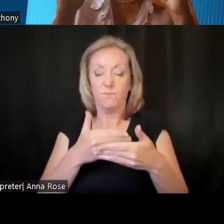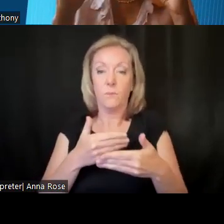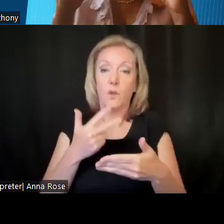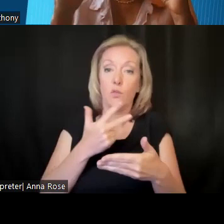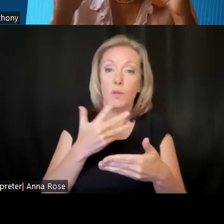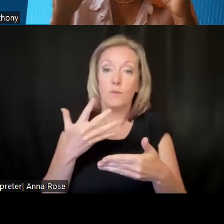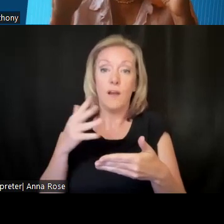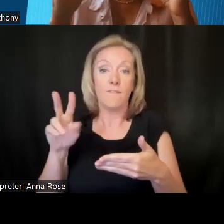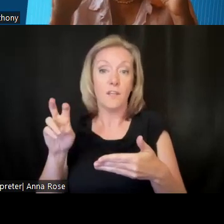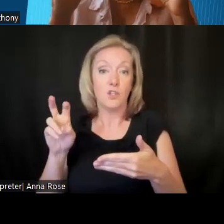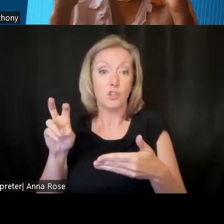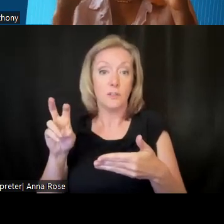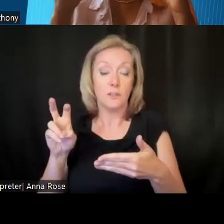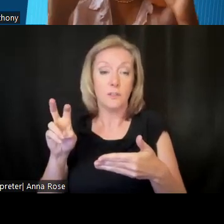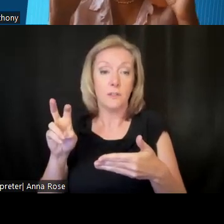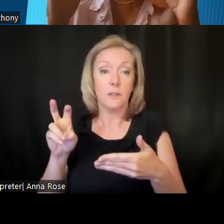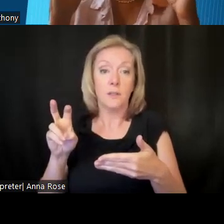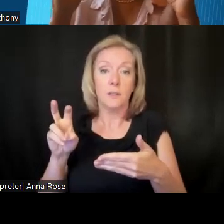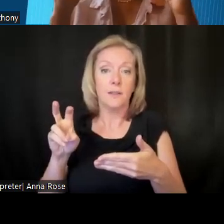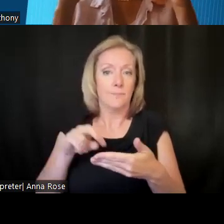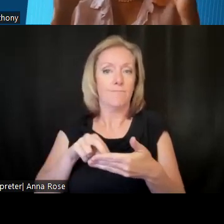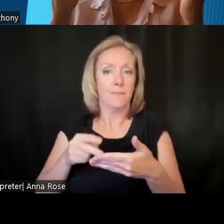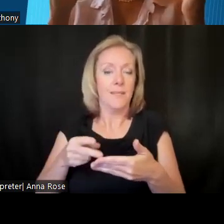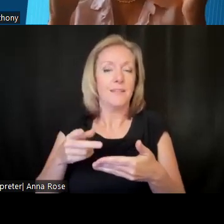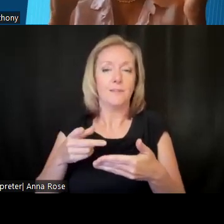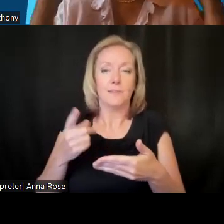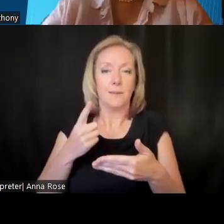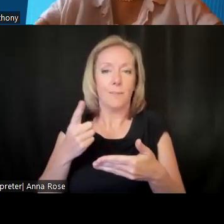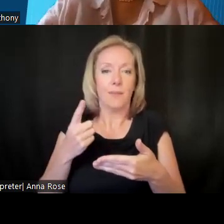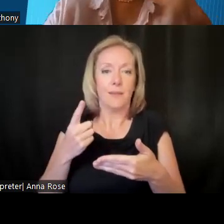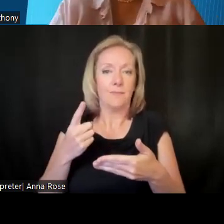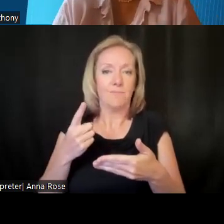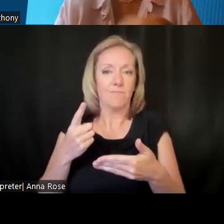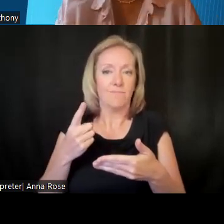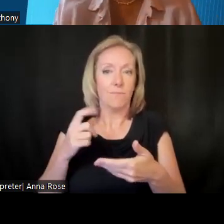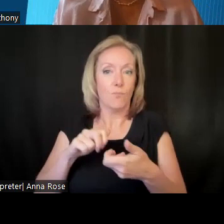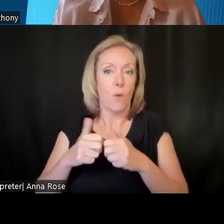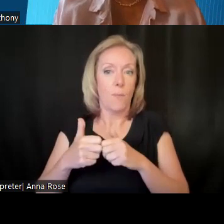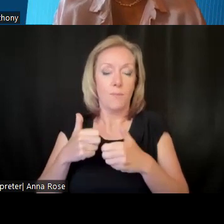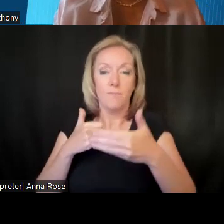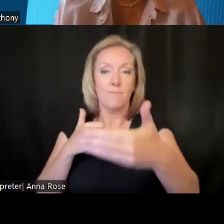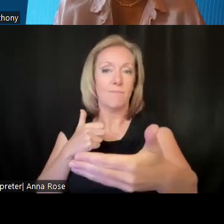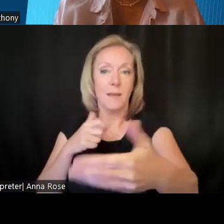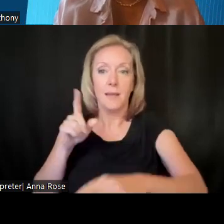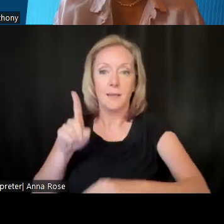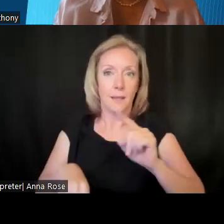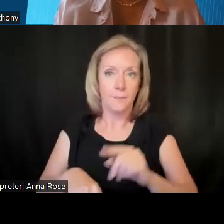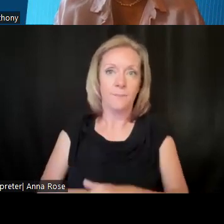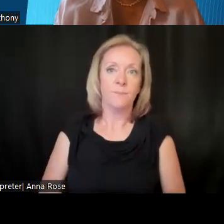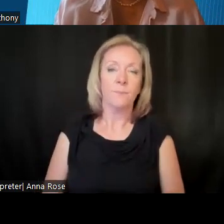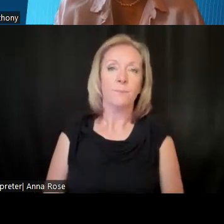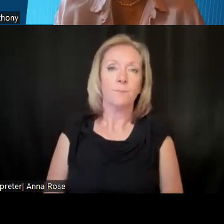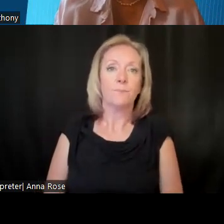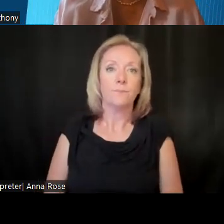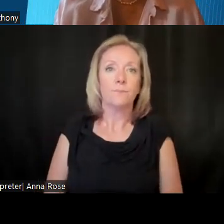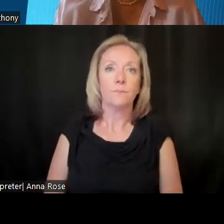kid sees well, that's good intervention, but that tells me something's going on, that the kid is not distancing out at an age-appropriate